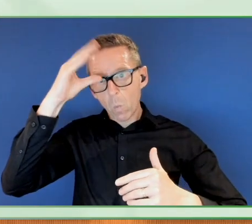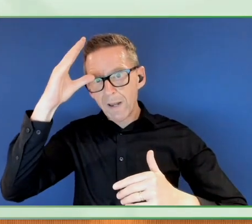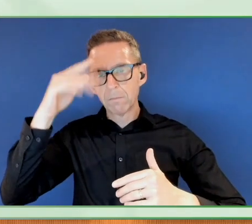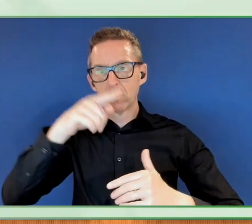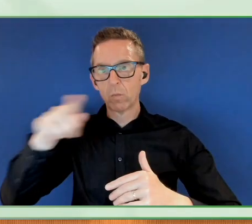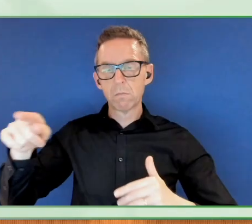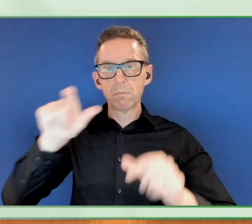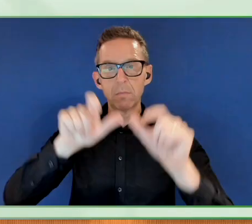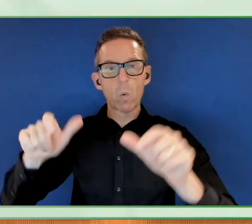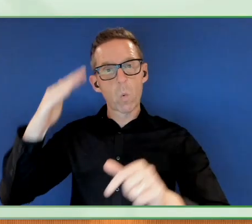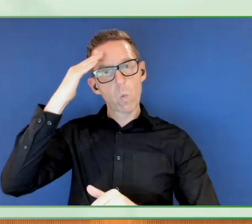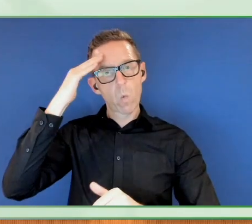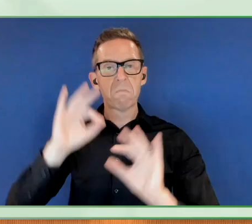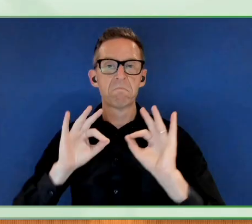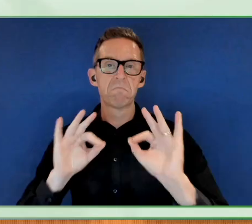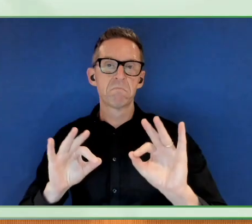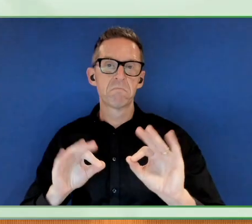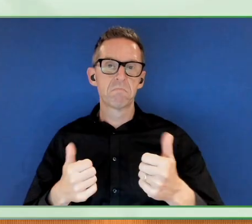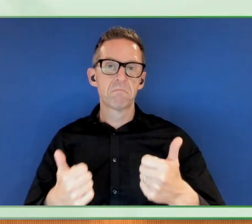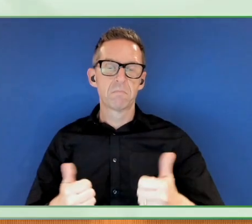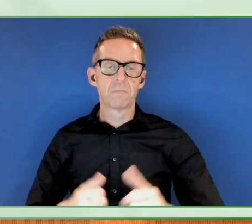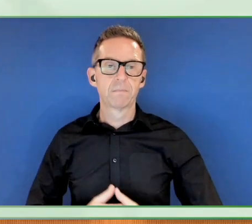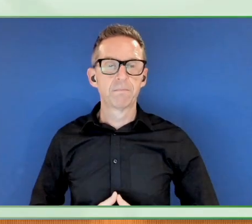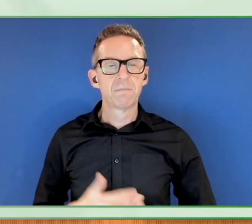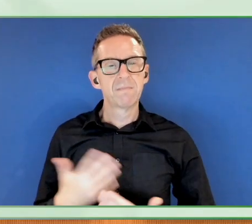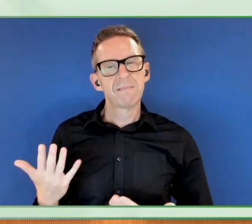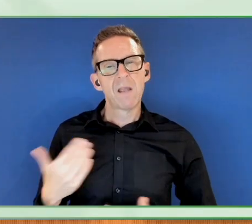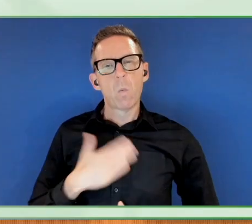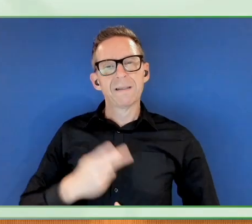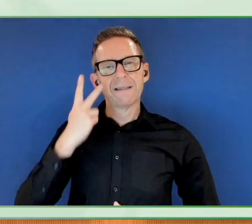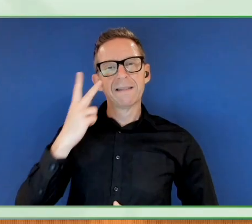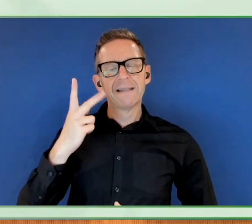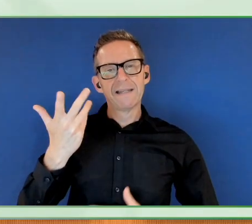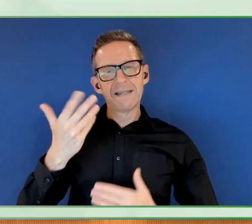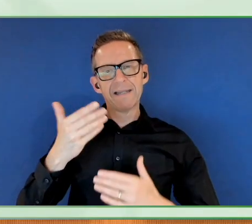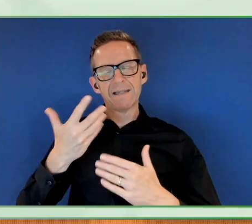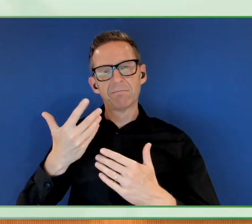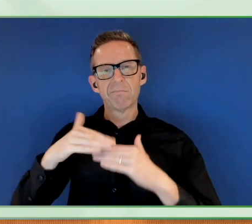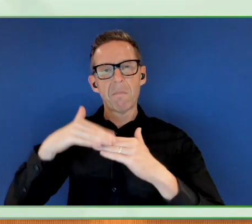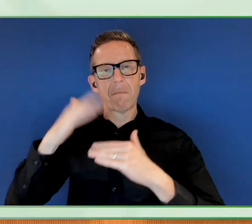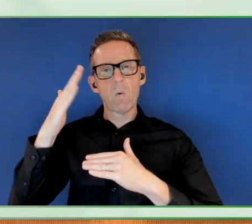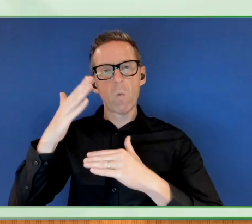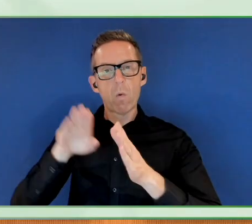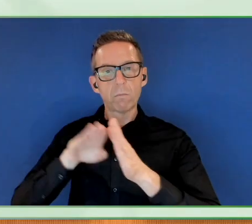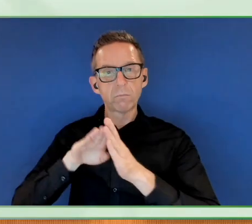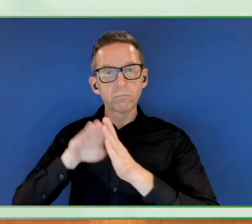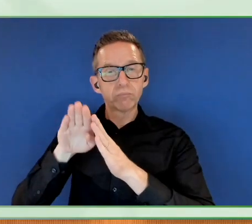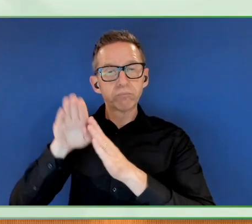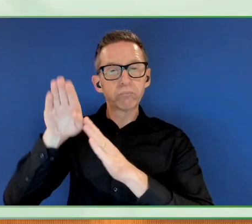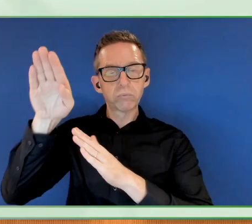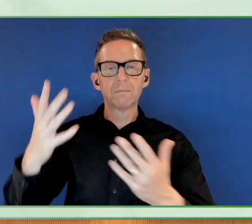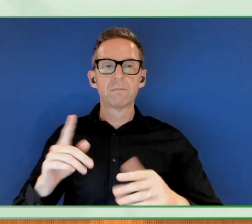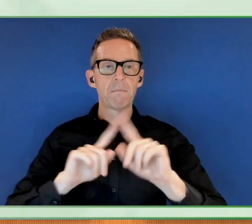And although there is still a way to go, and probably always will be, I want to draw up some factors for